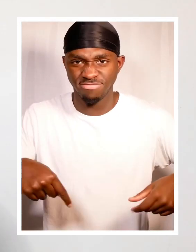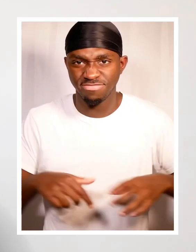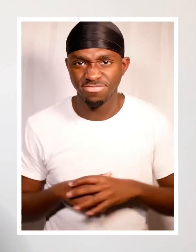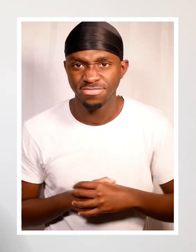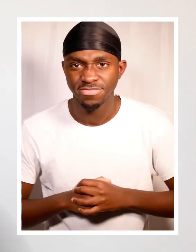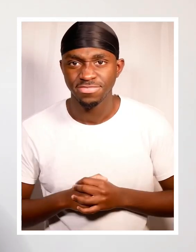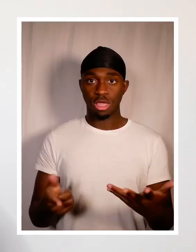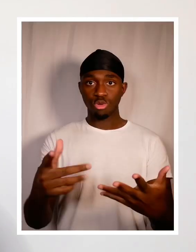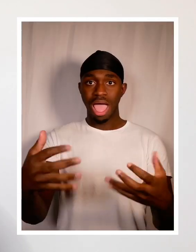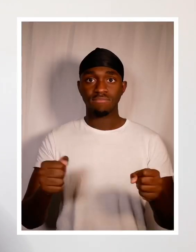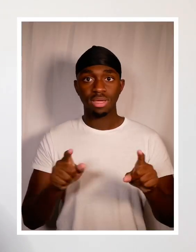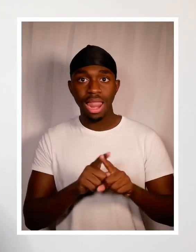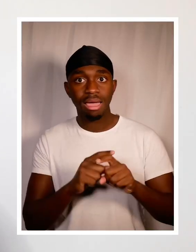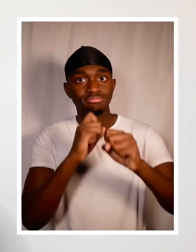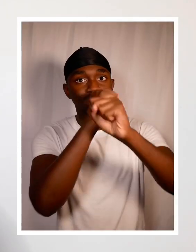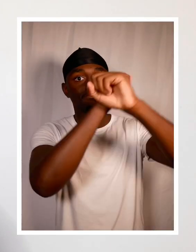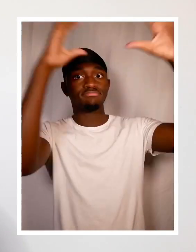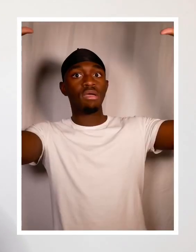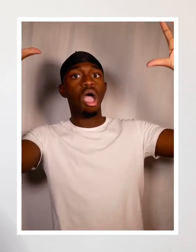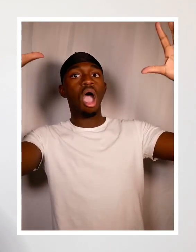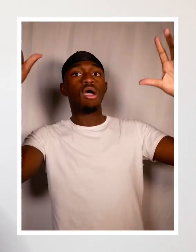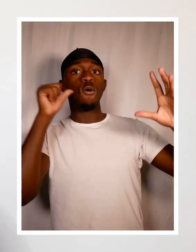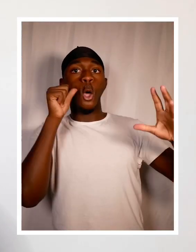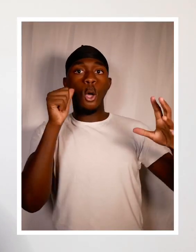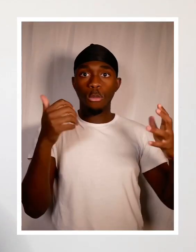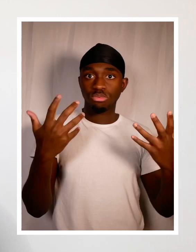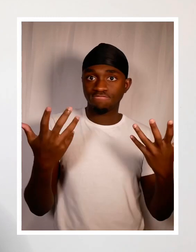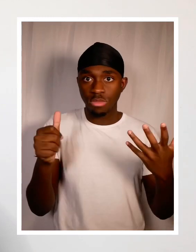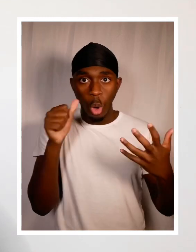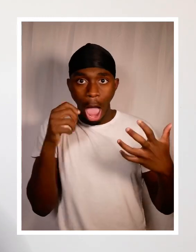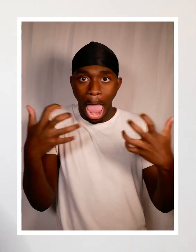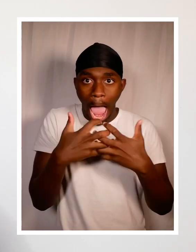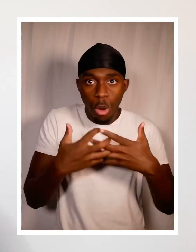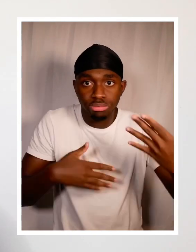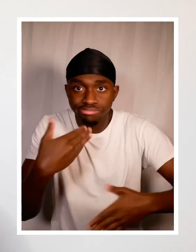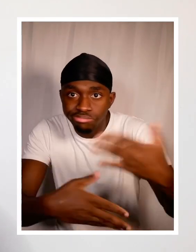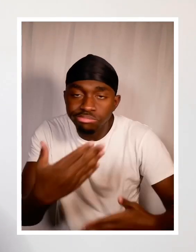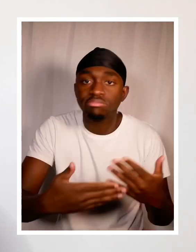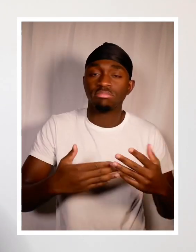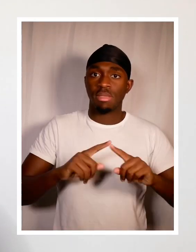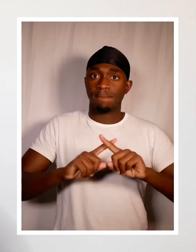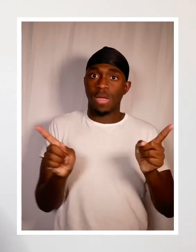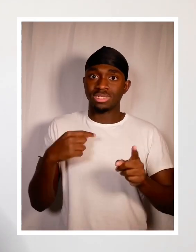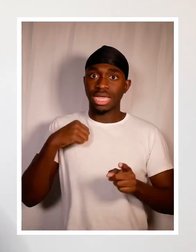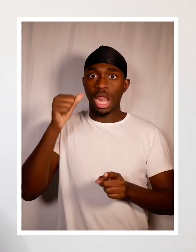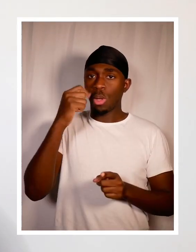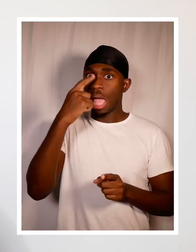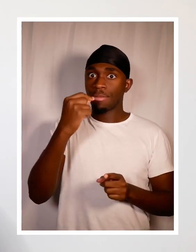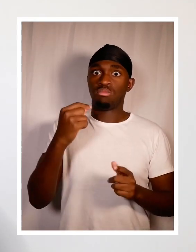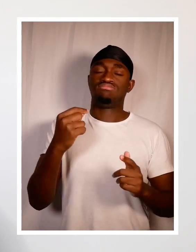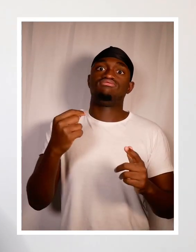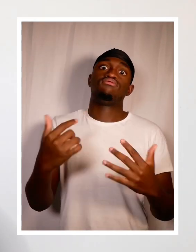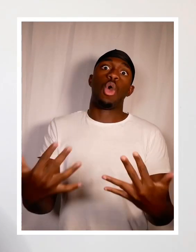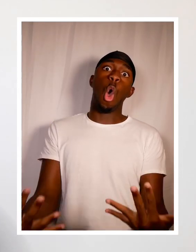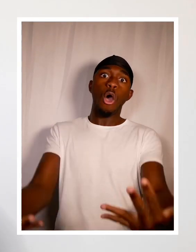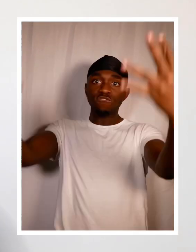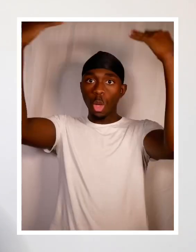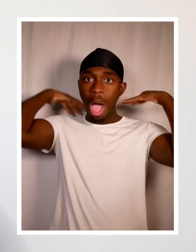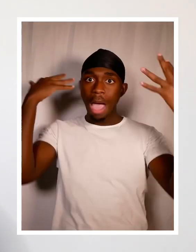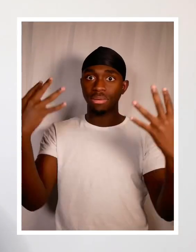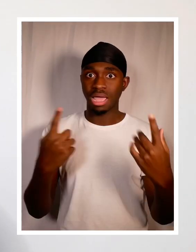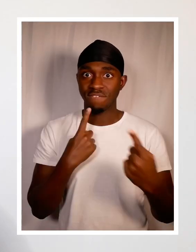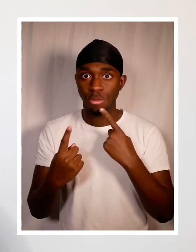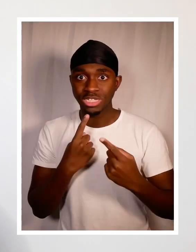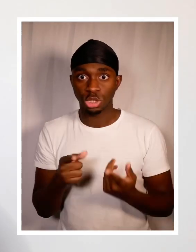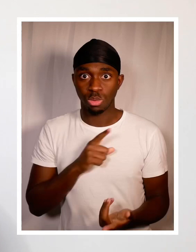code academy and so many more i also have a google doc with a breakdown of my current